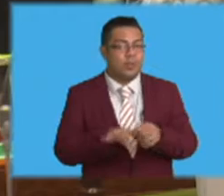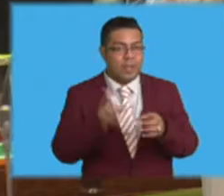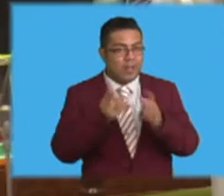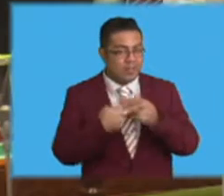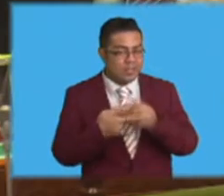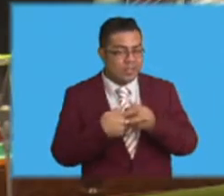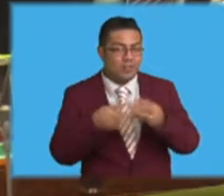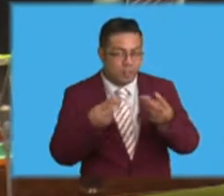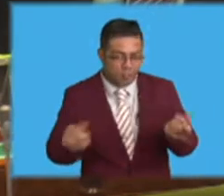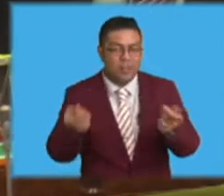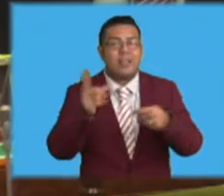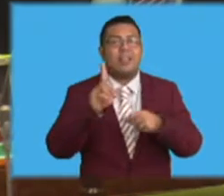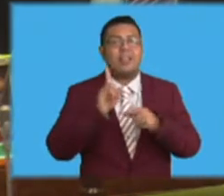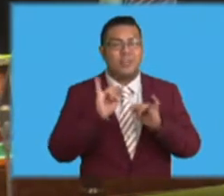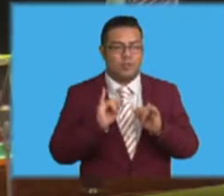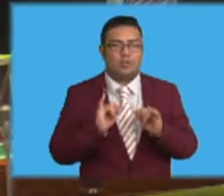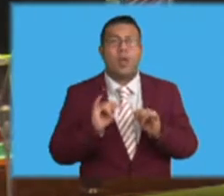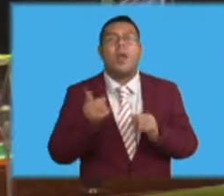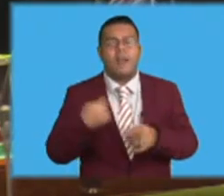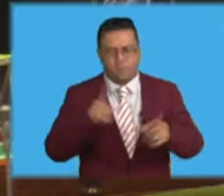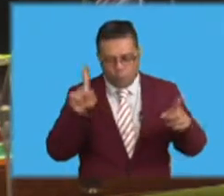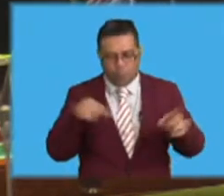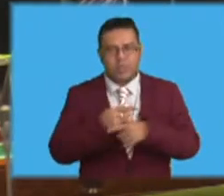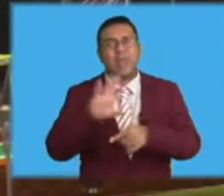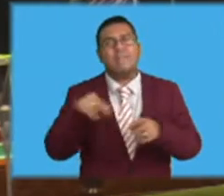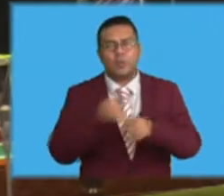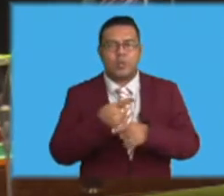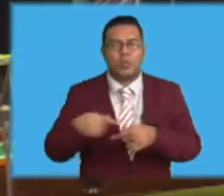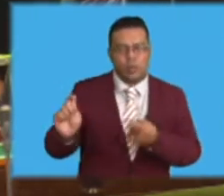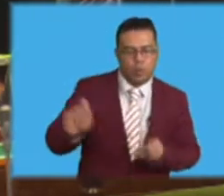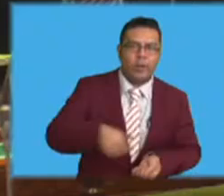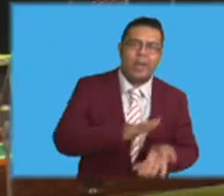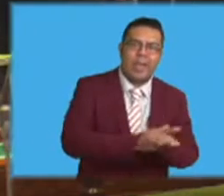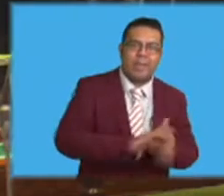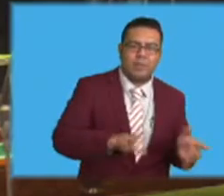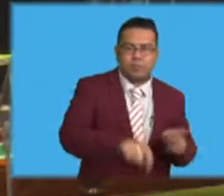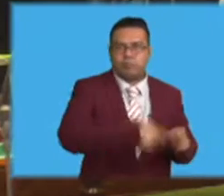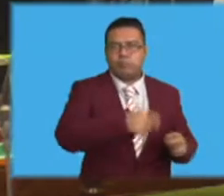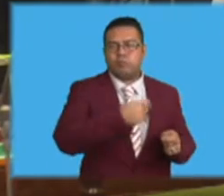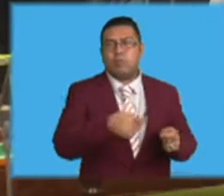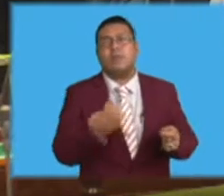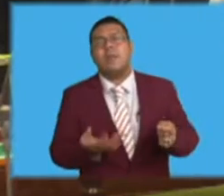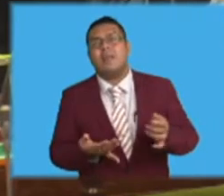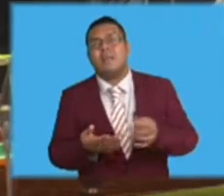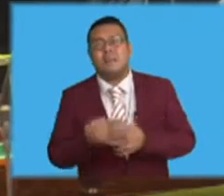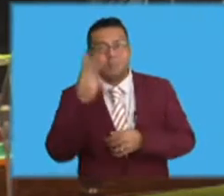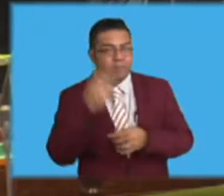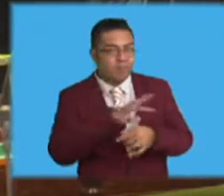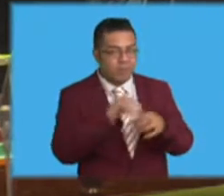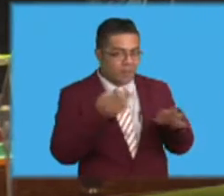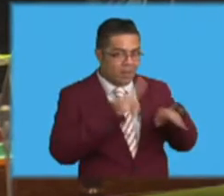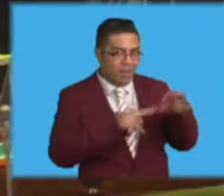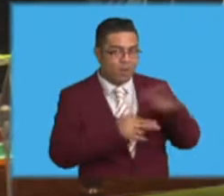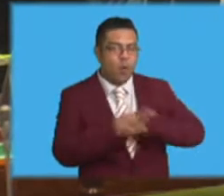issue, and till today weekly bailing of the septic tanks are carried out. The proposed definitive solution will be established